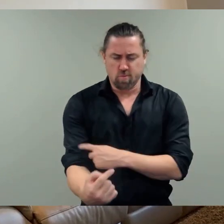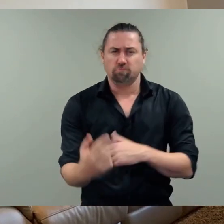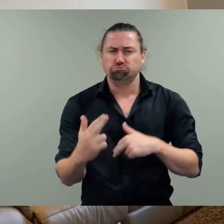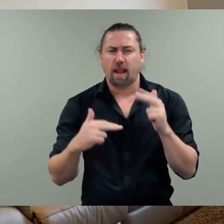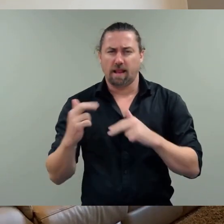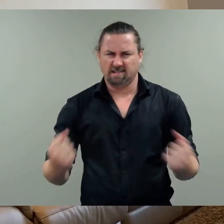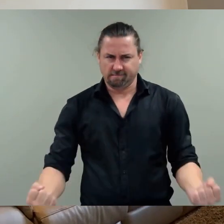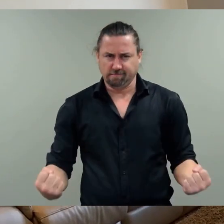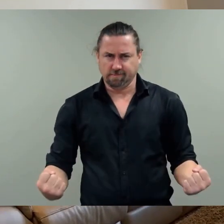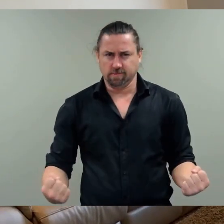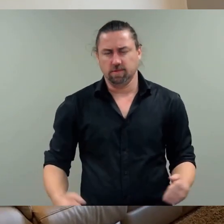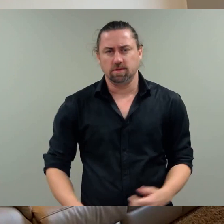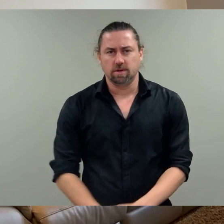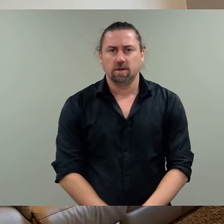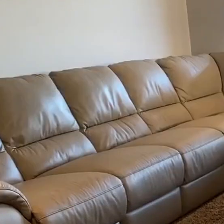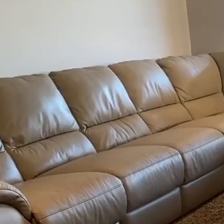position.